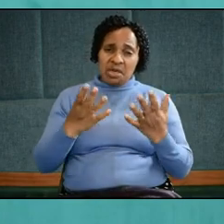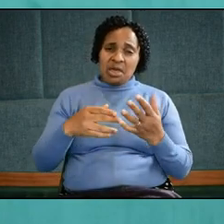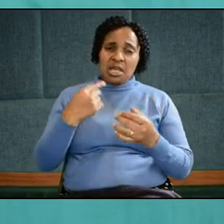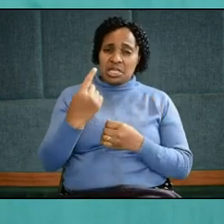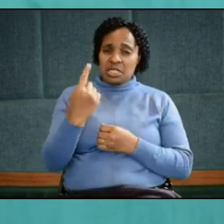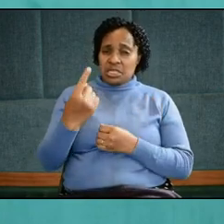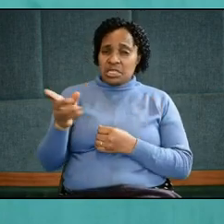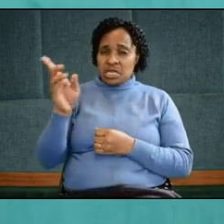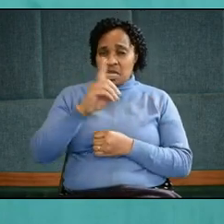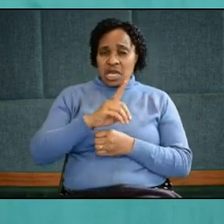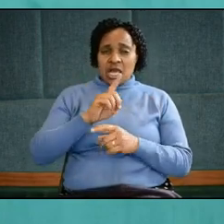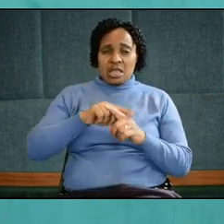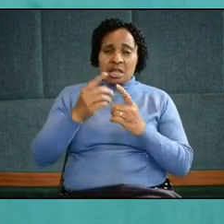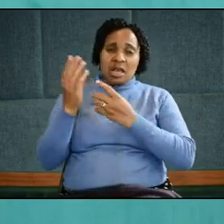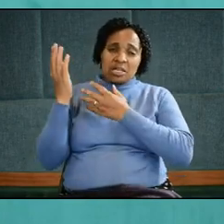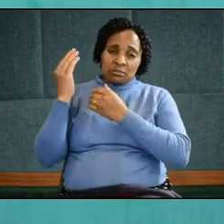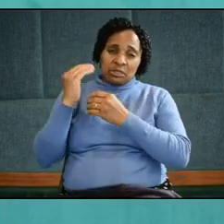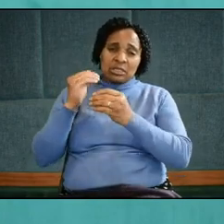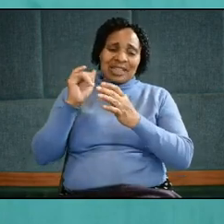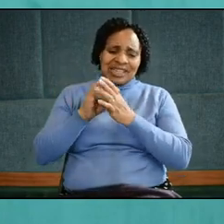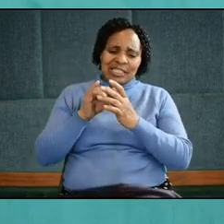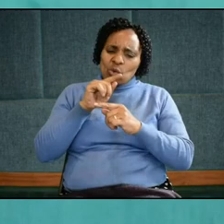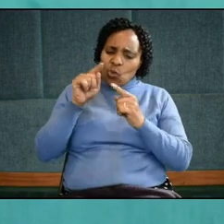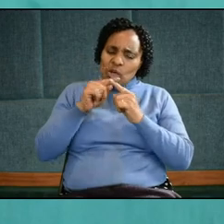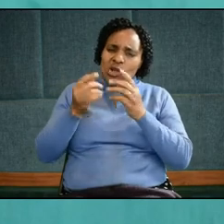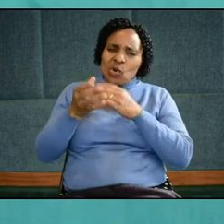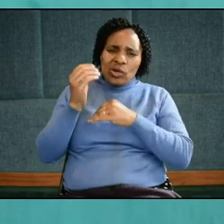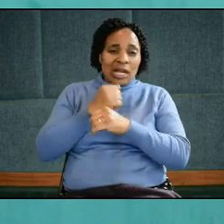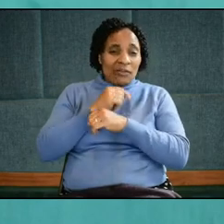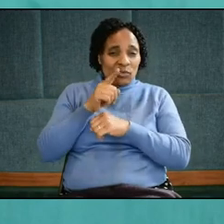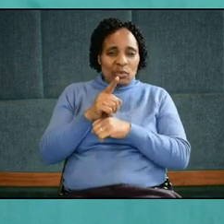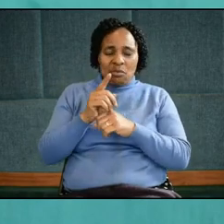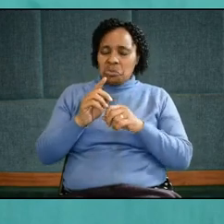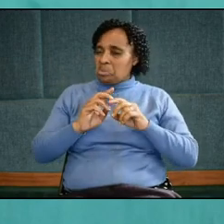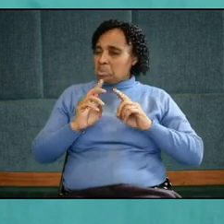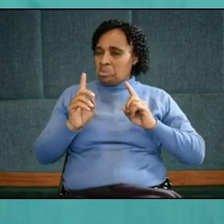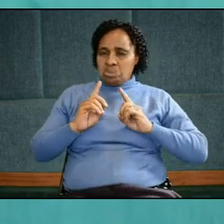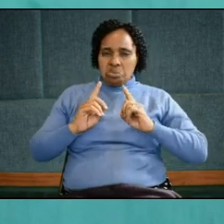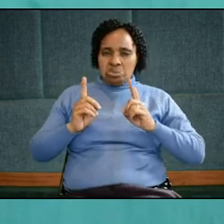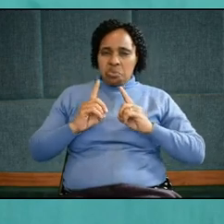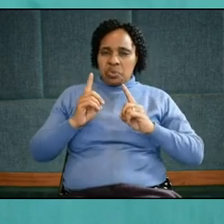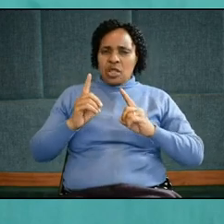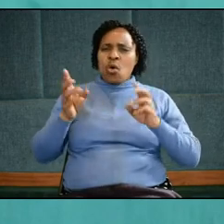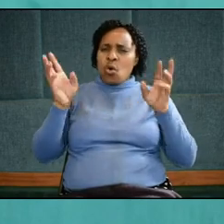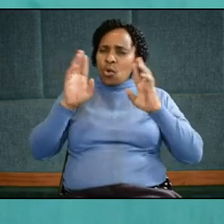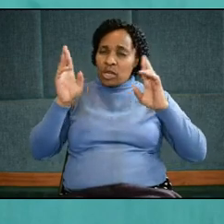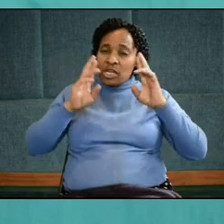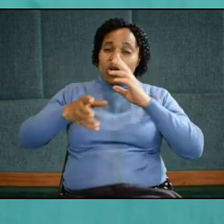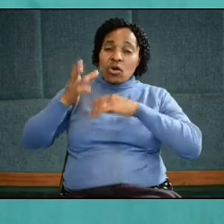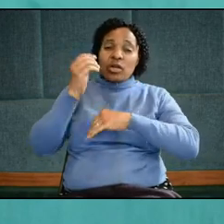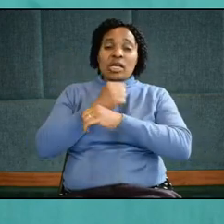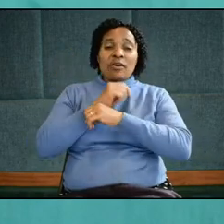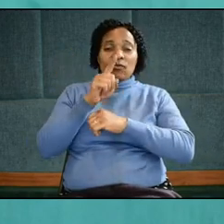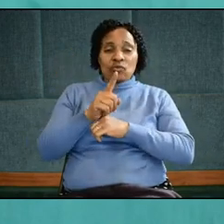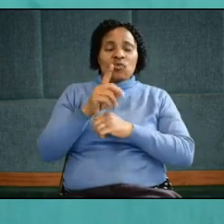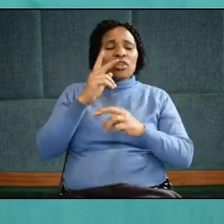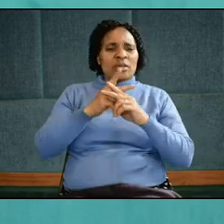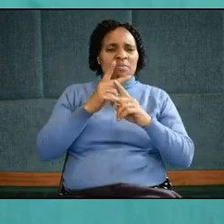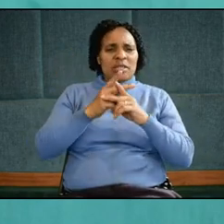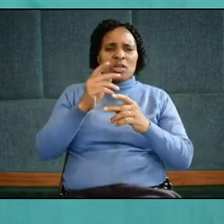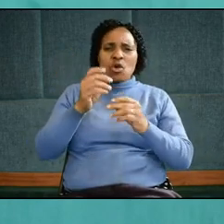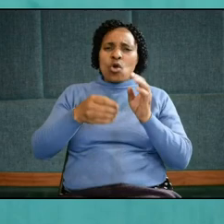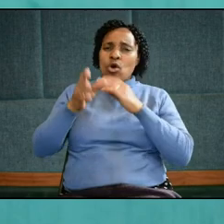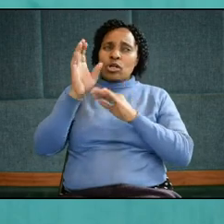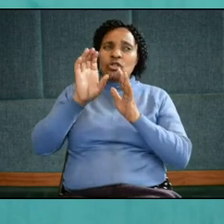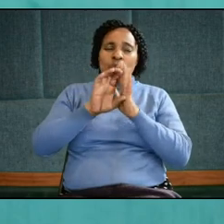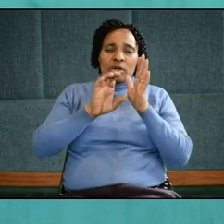and expect that that's when God is going to love you. No, God already loves you. Now, you keeping his commands is out of